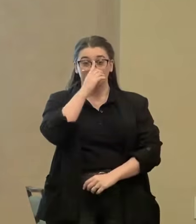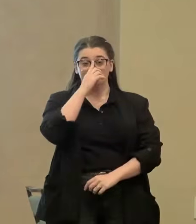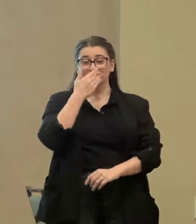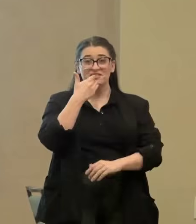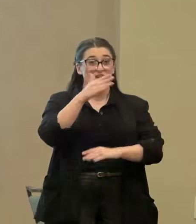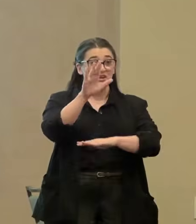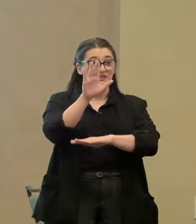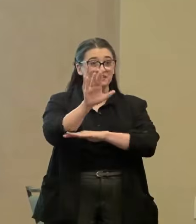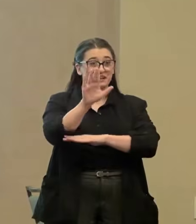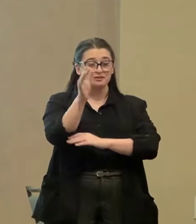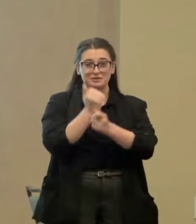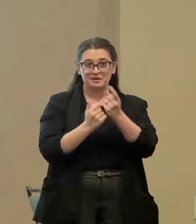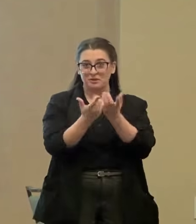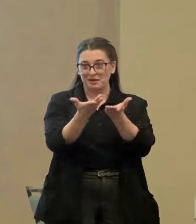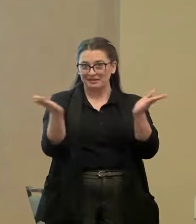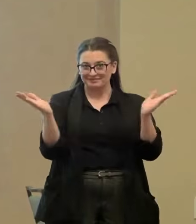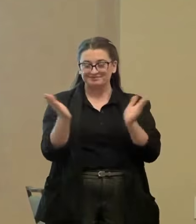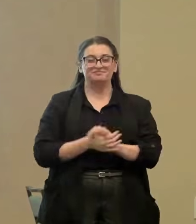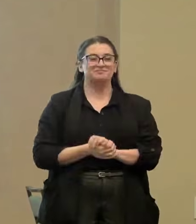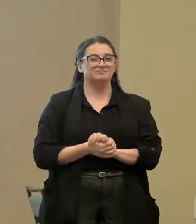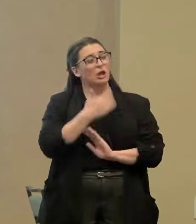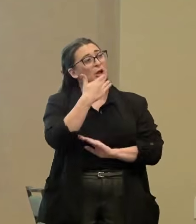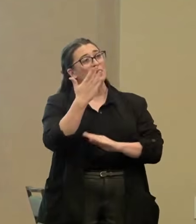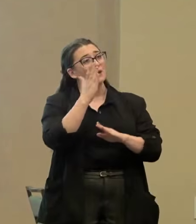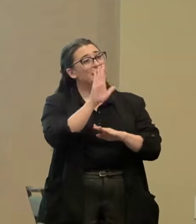Good afternoon, everyone.